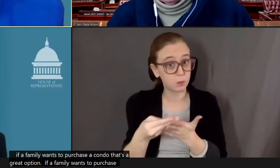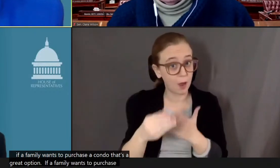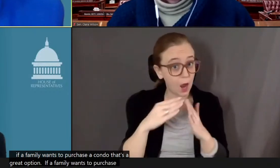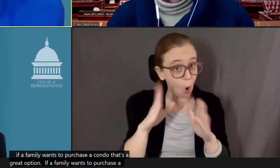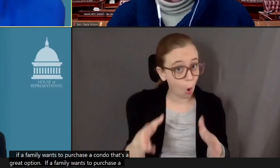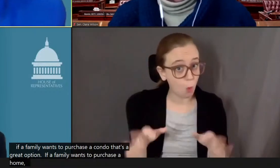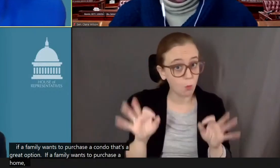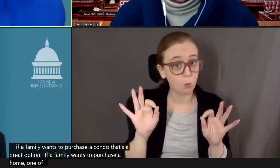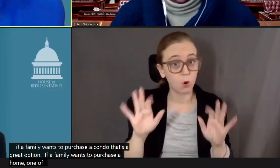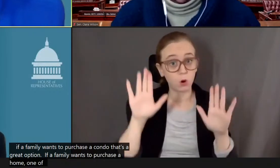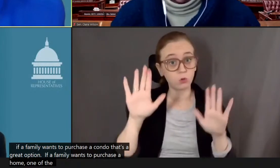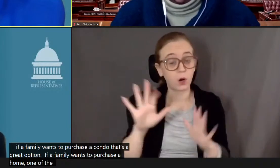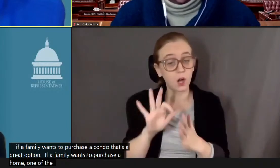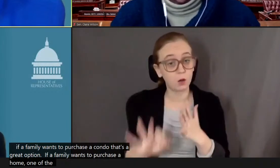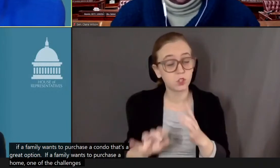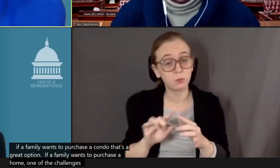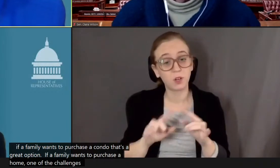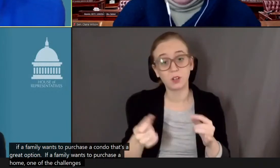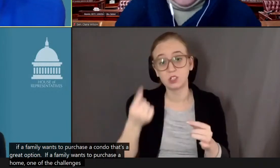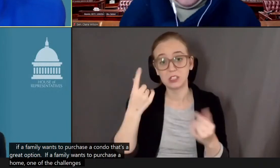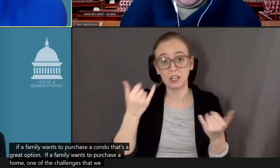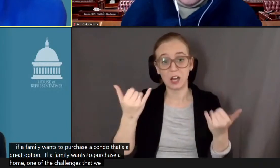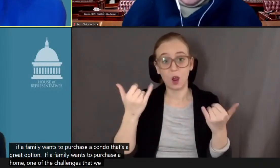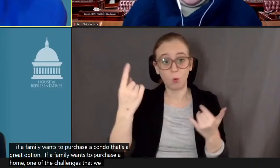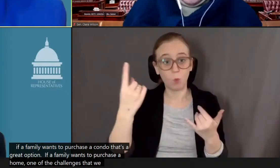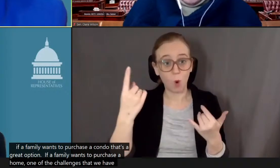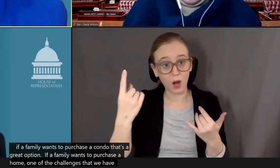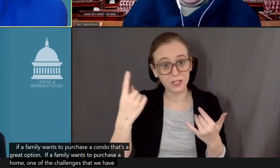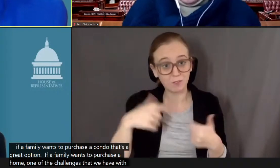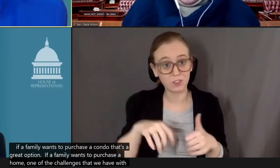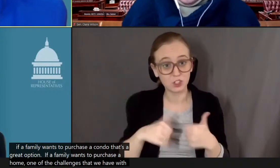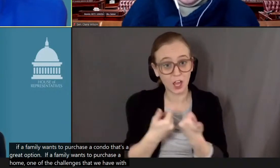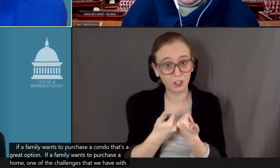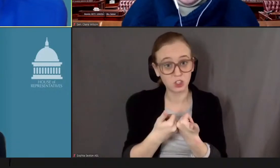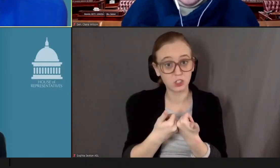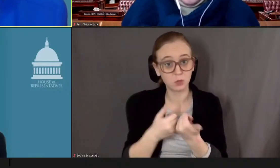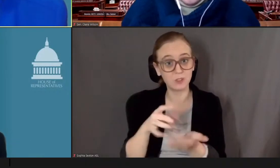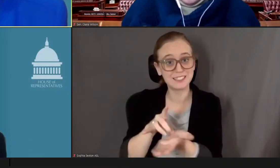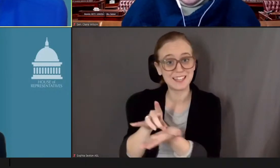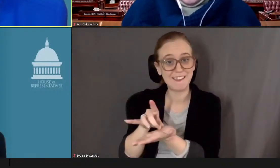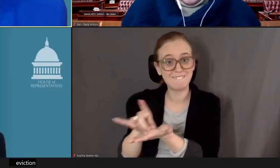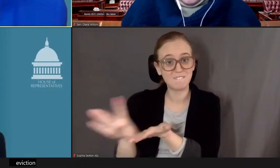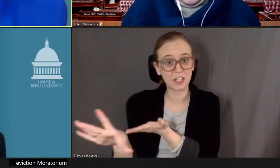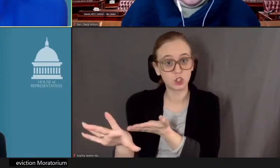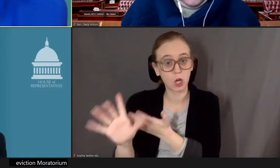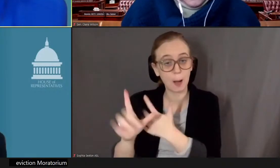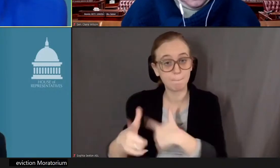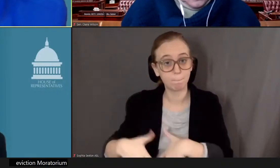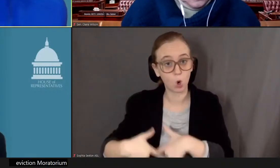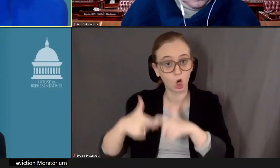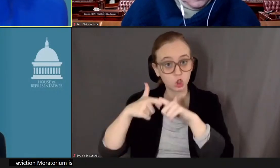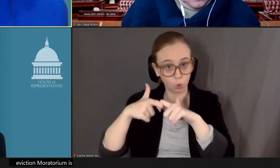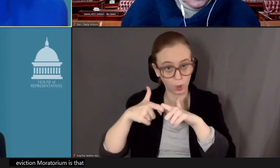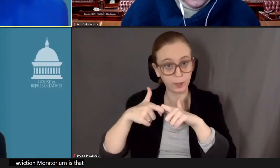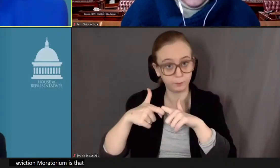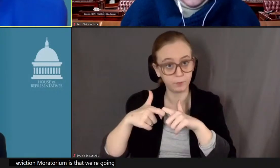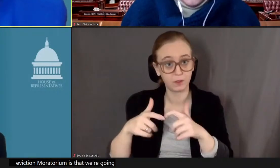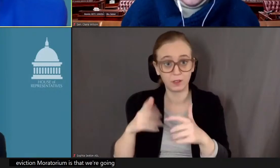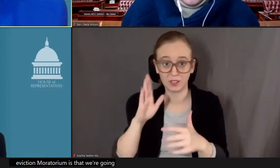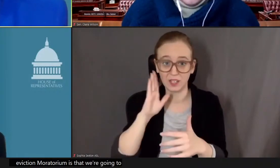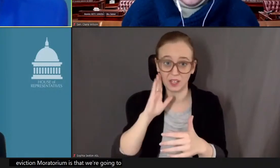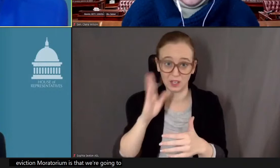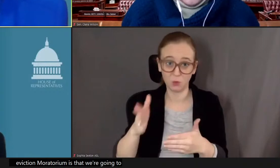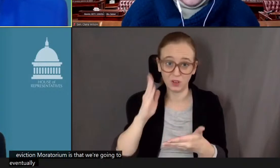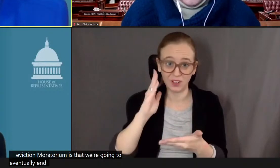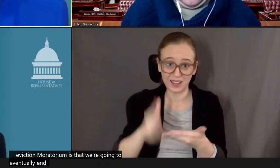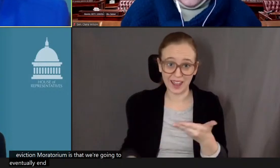of the challenges that we have with the eviction moratorium is that we're going to eventually end it.